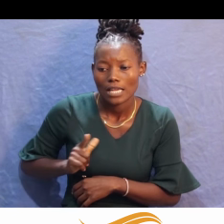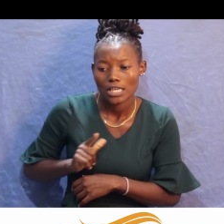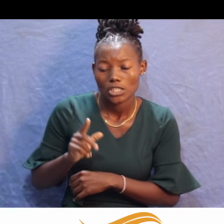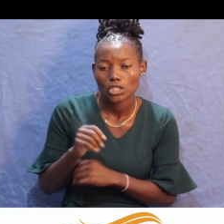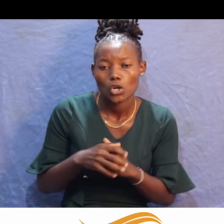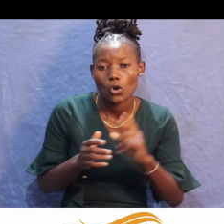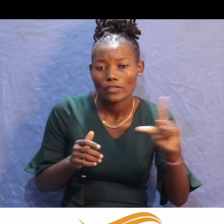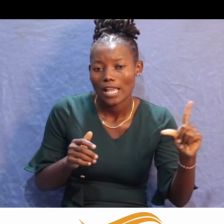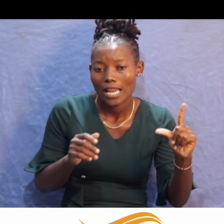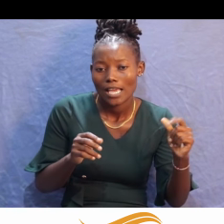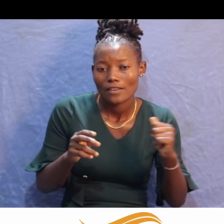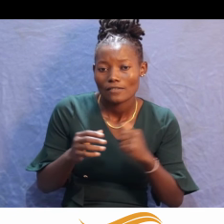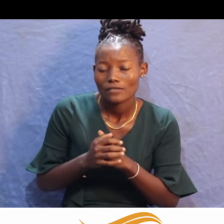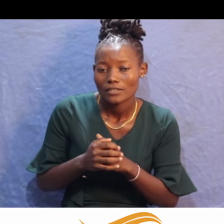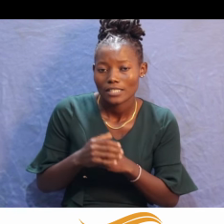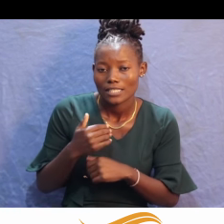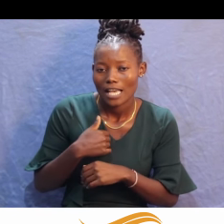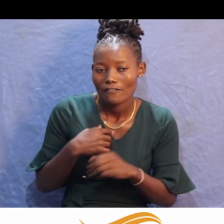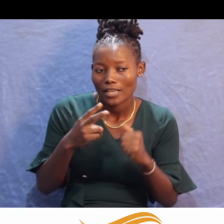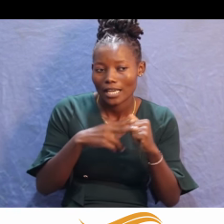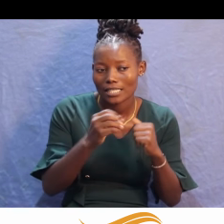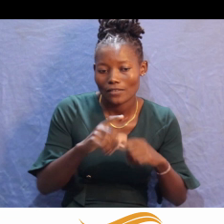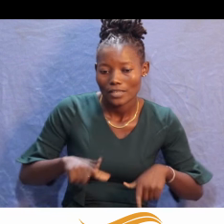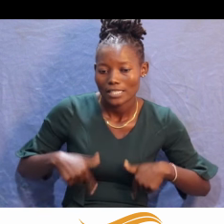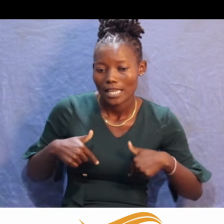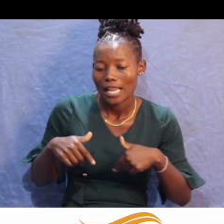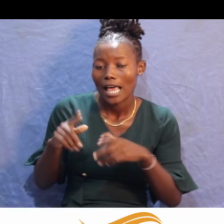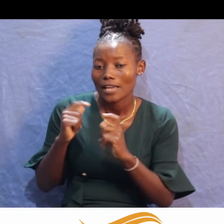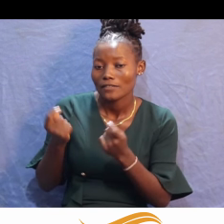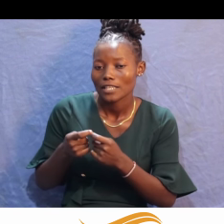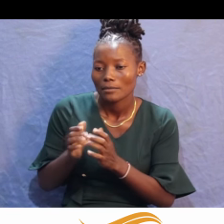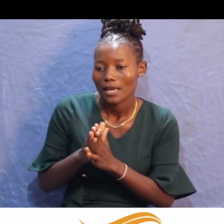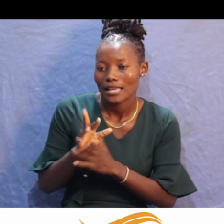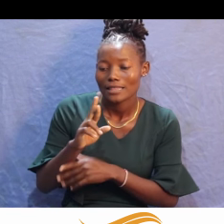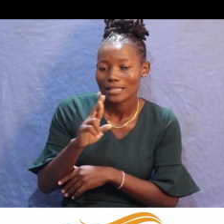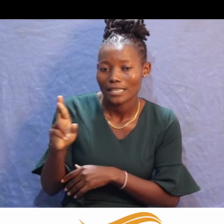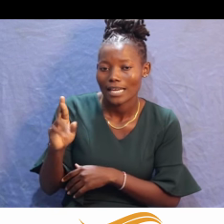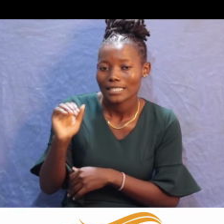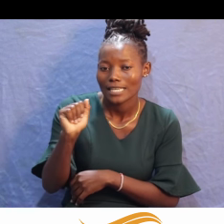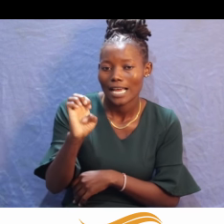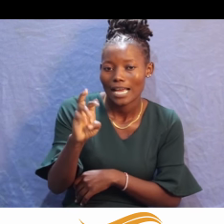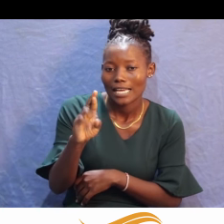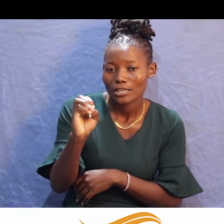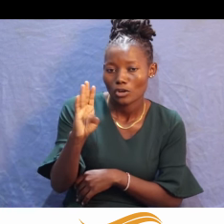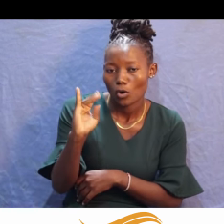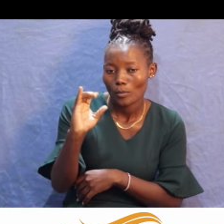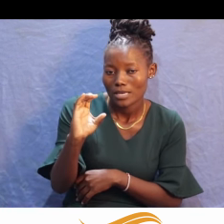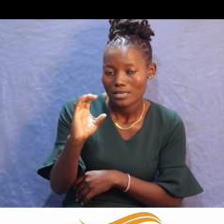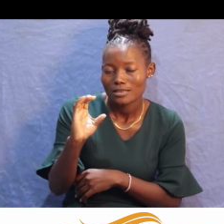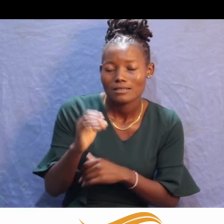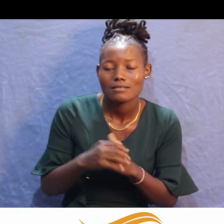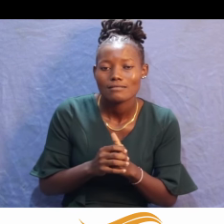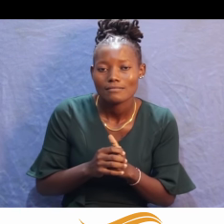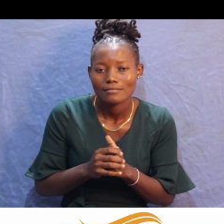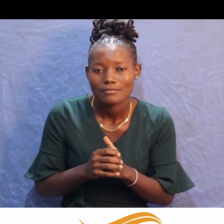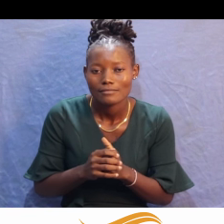a sedentary lifestyle, and the lady on the right is what we call aerobically fit.